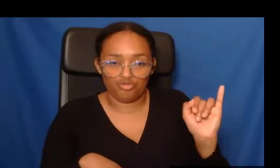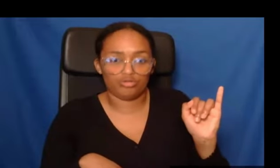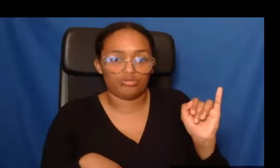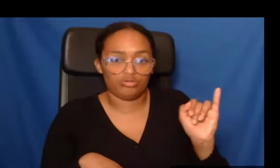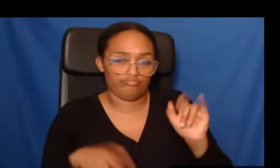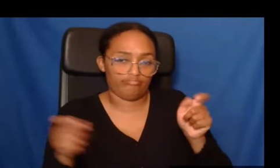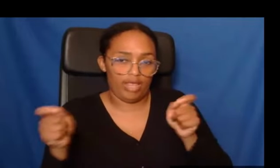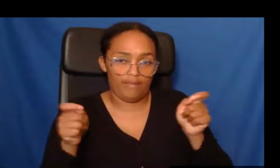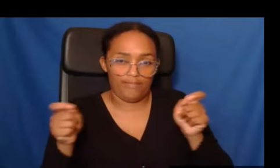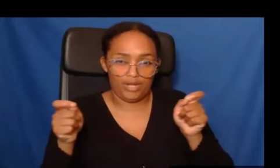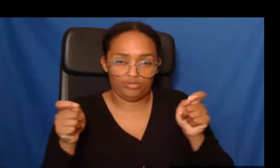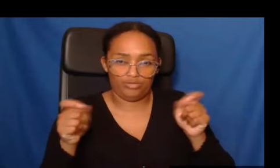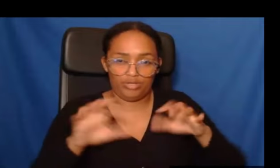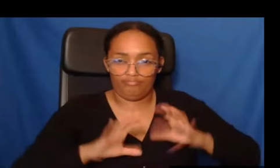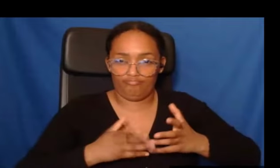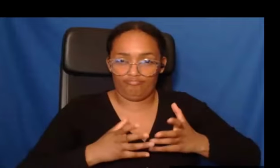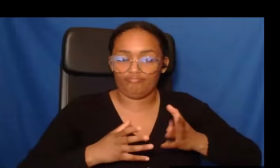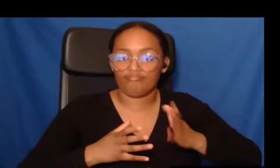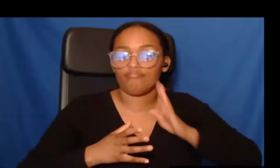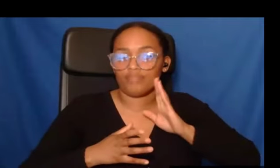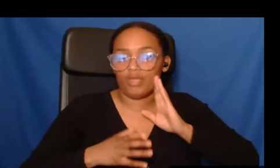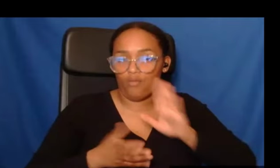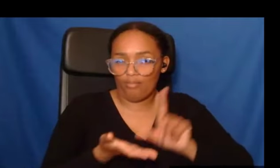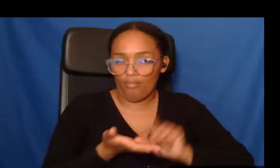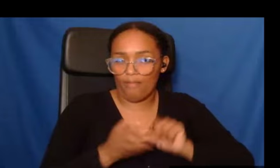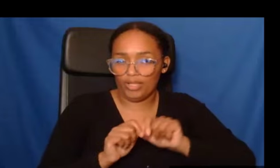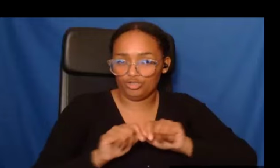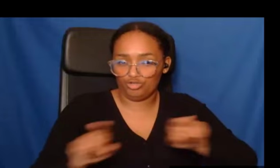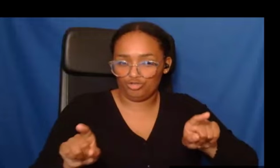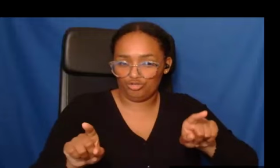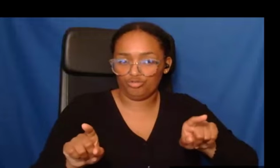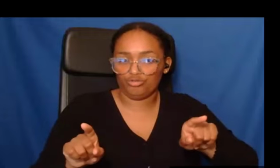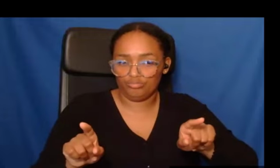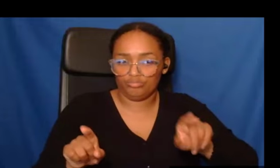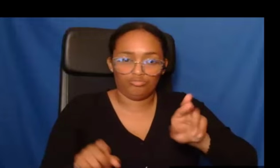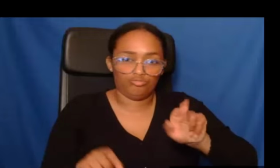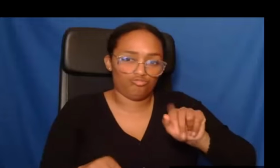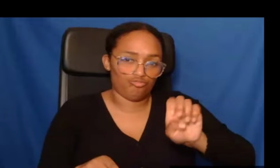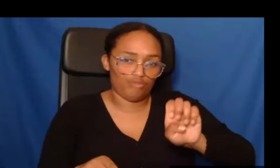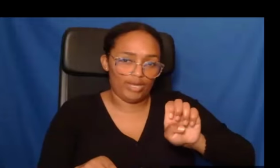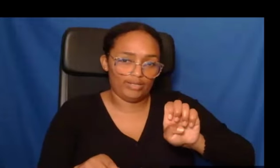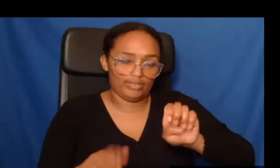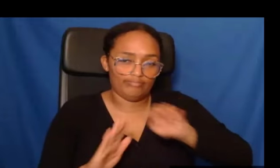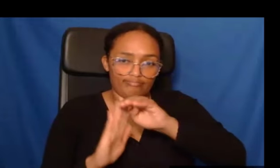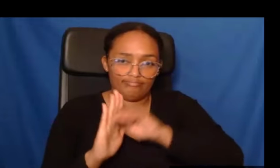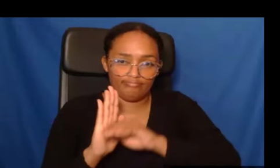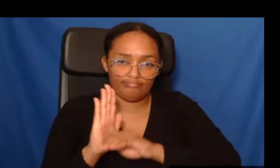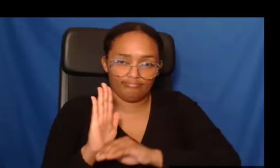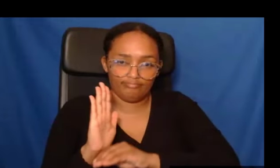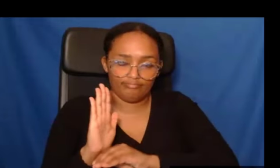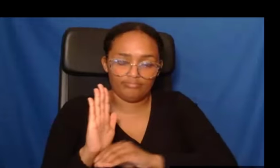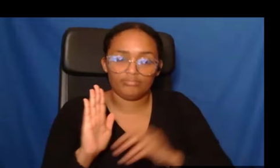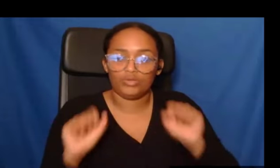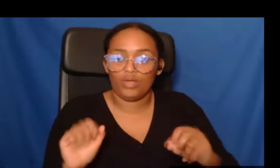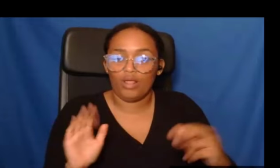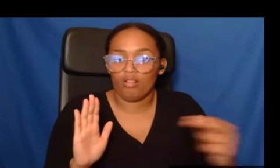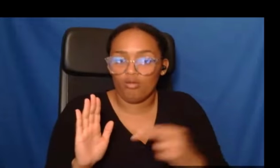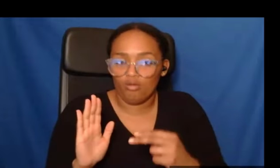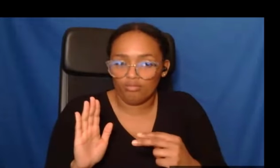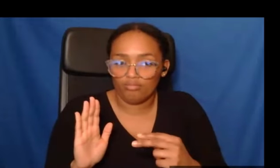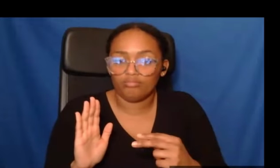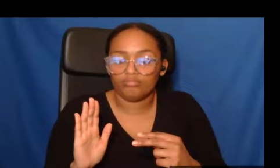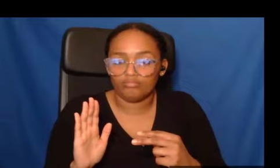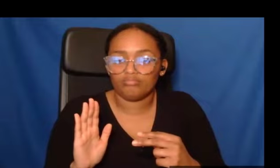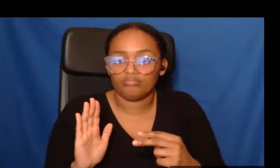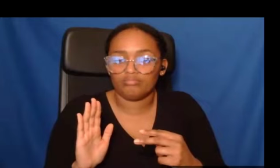companies. We have an asterisk to tell you which companies are using credit score and which companies are not. So with regards to auto insurance in the state